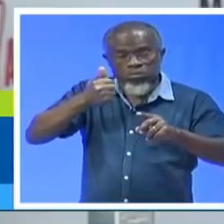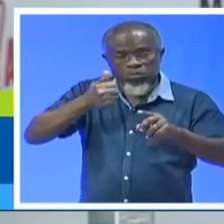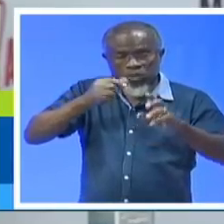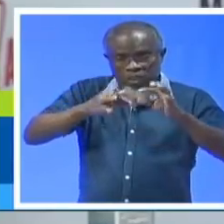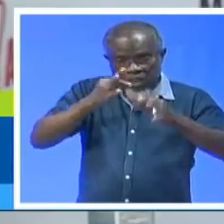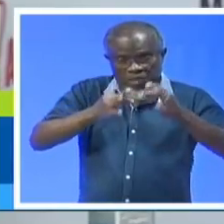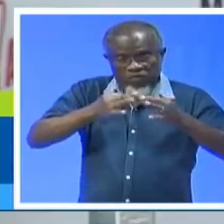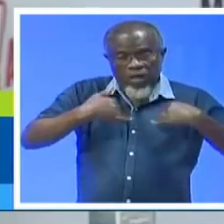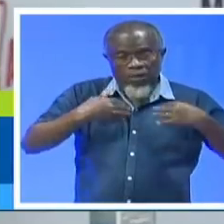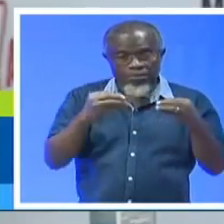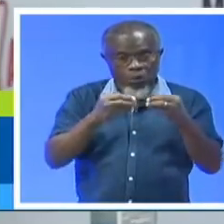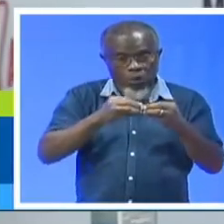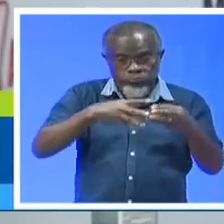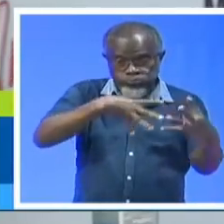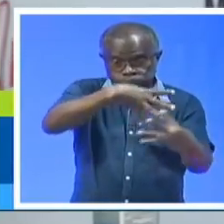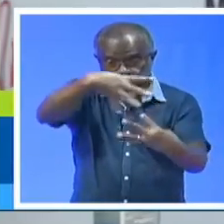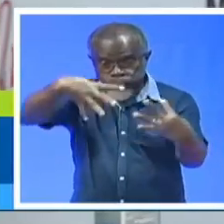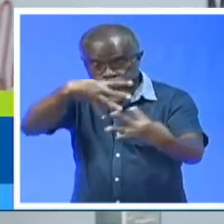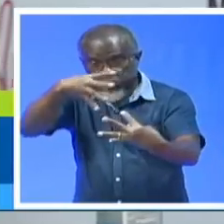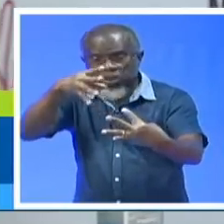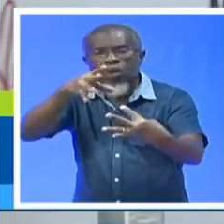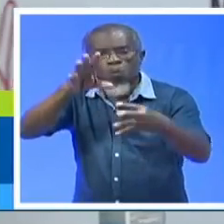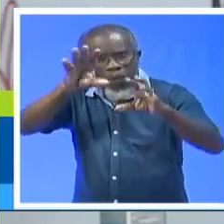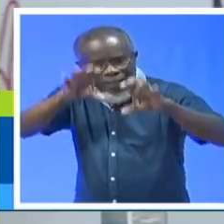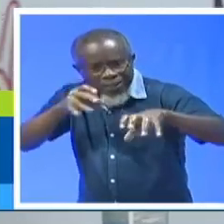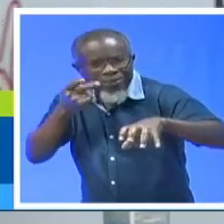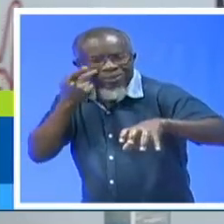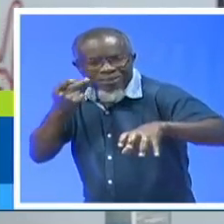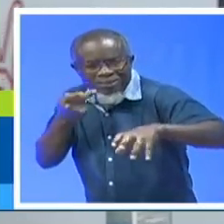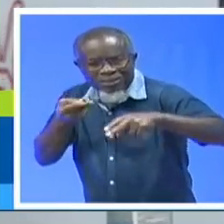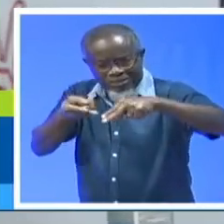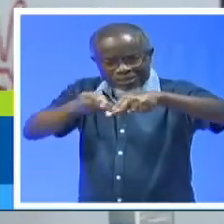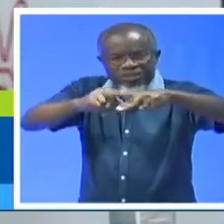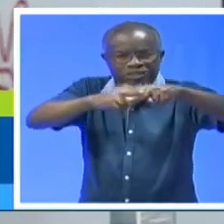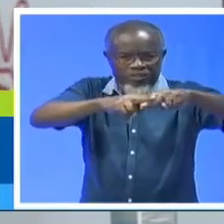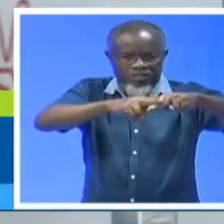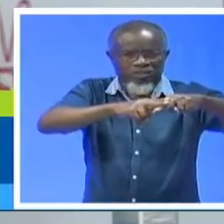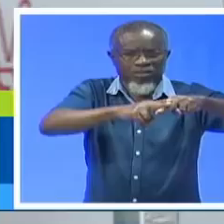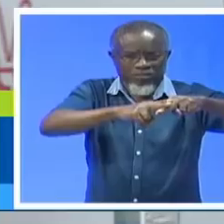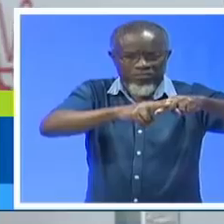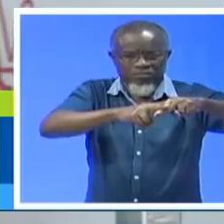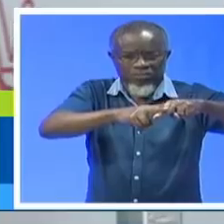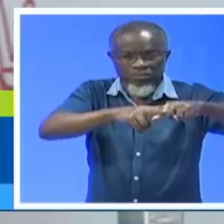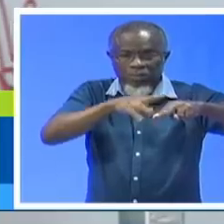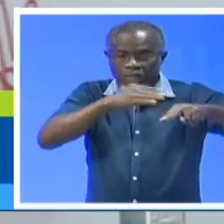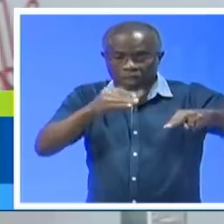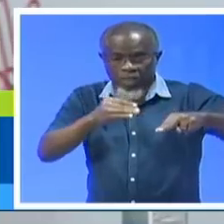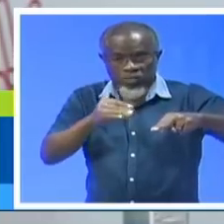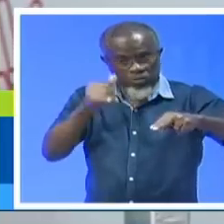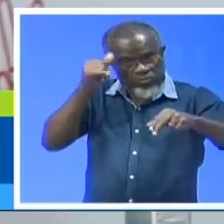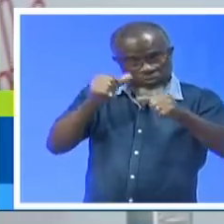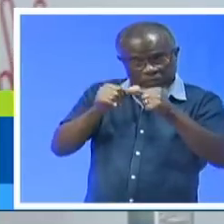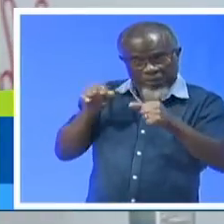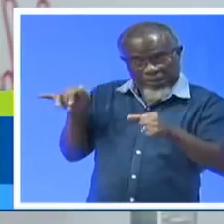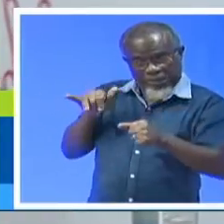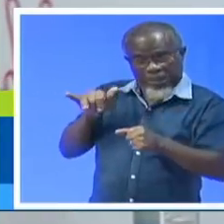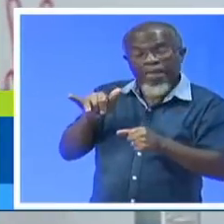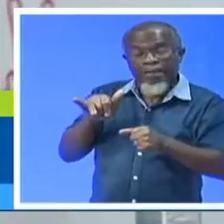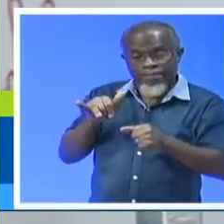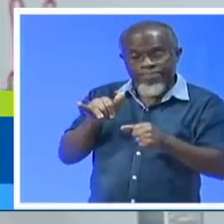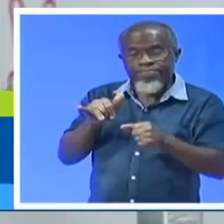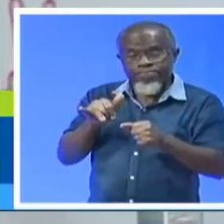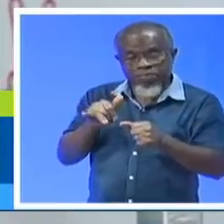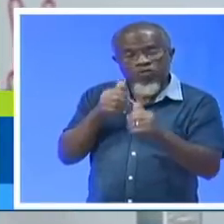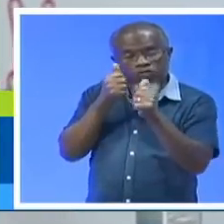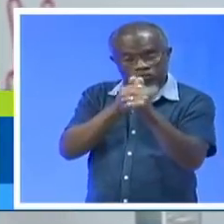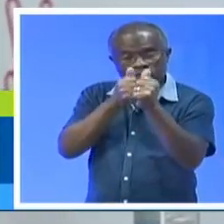the steps that the population can take to reduce that risk. Those steps include, as the Minister pointed out, adherence to all the public health